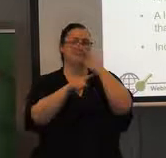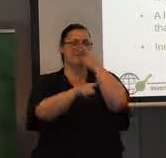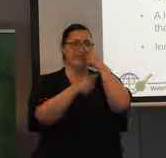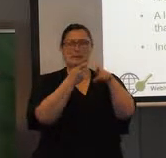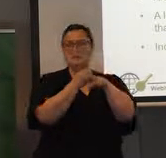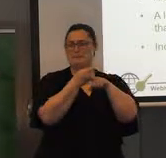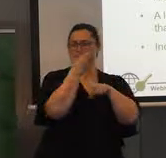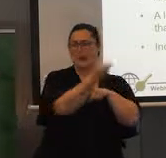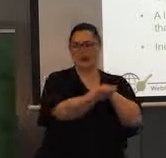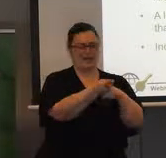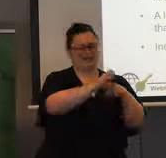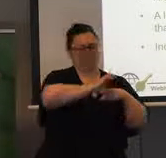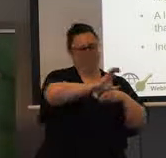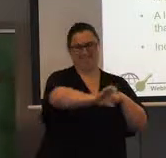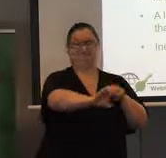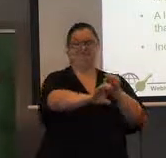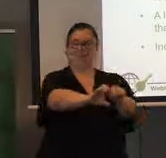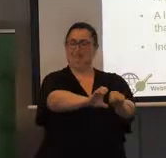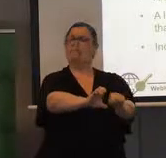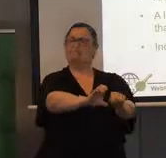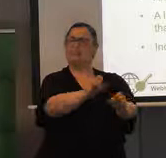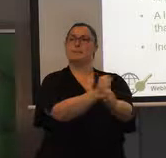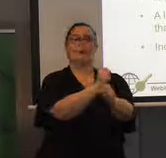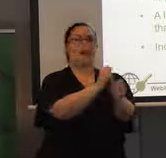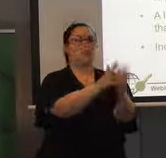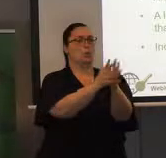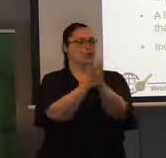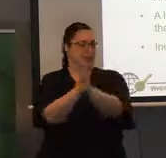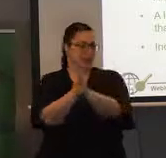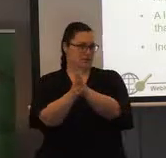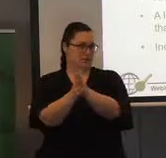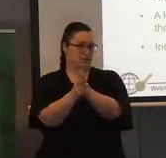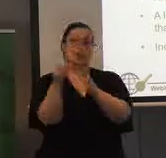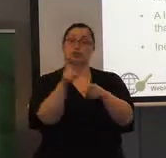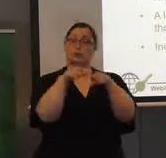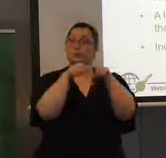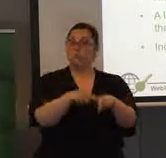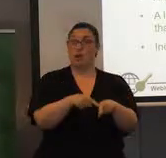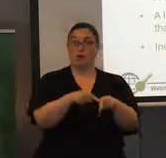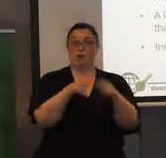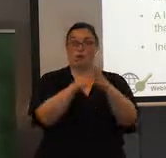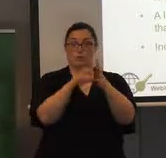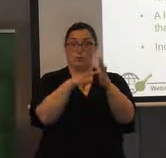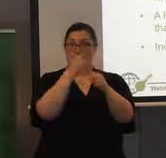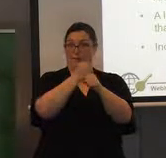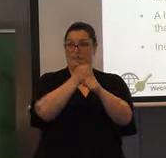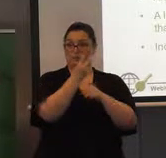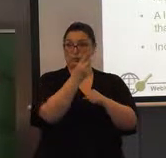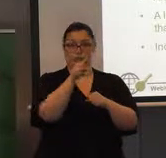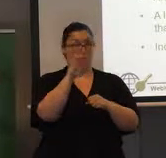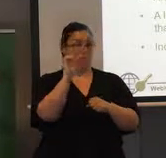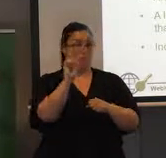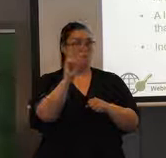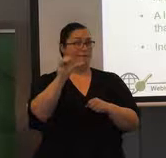They had paid a huge amount of money to somebody to create a website for them that was to be compliant with WCAG 2 to level